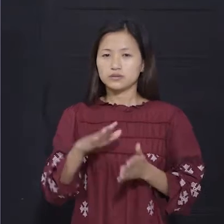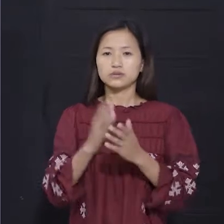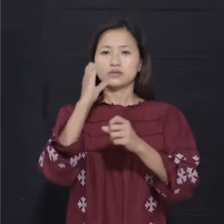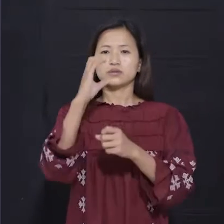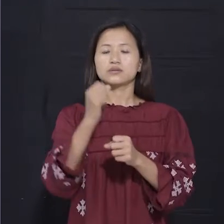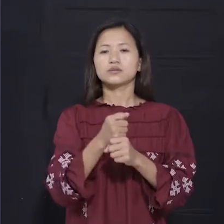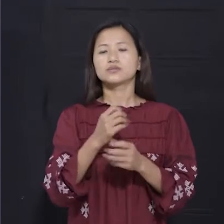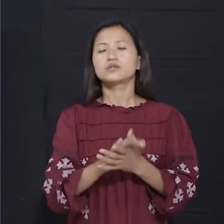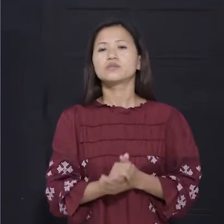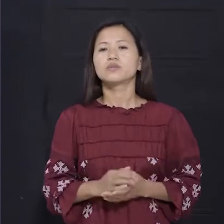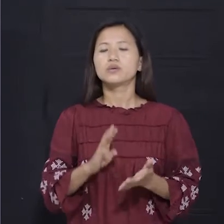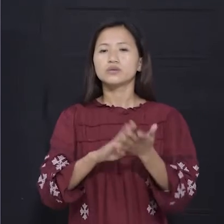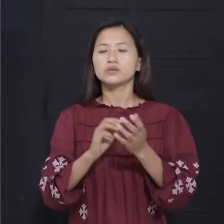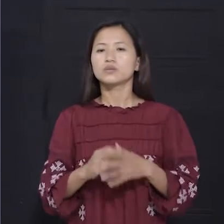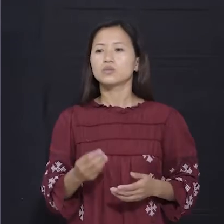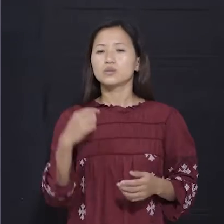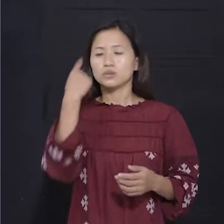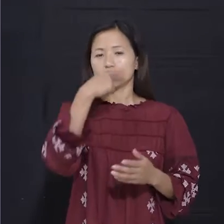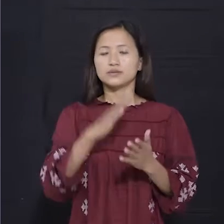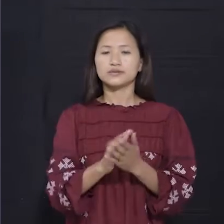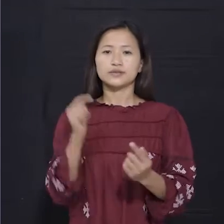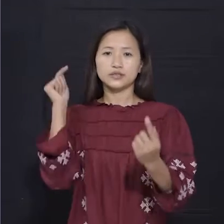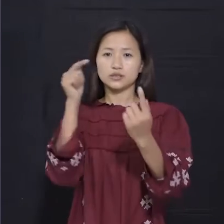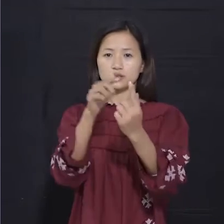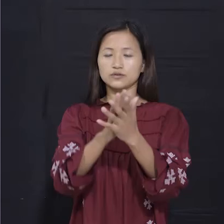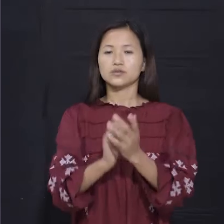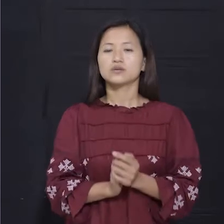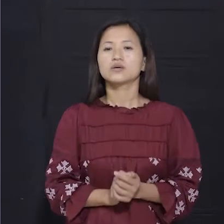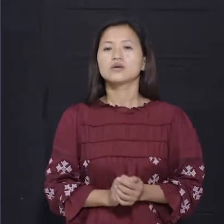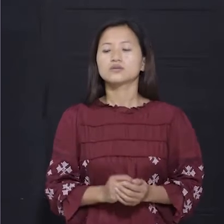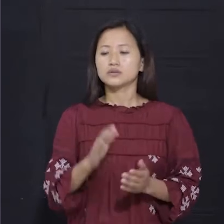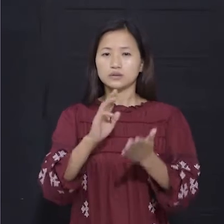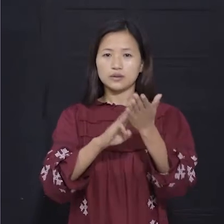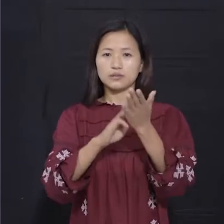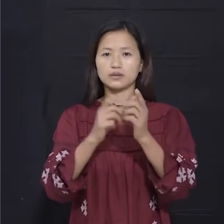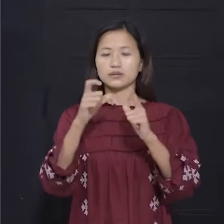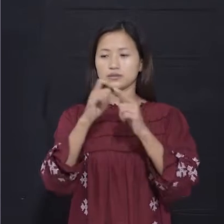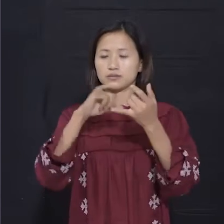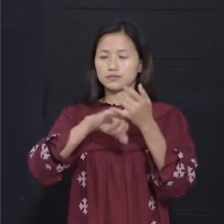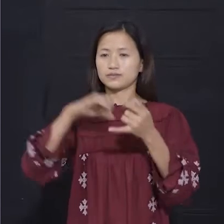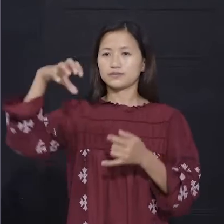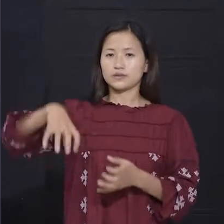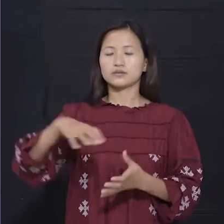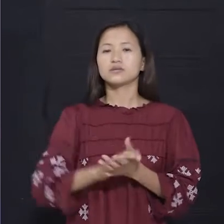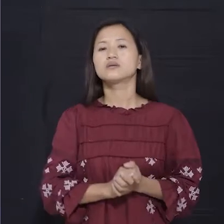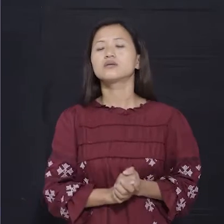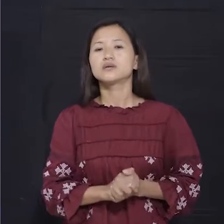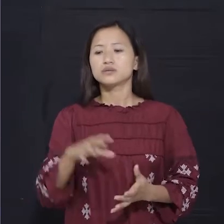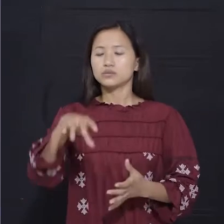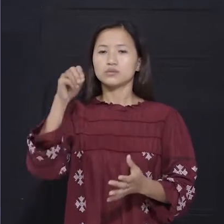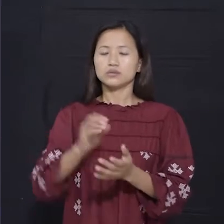Maurya, he was the one who achieved in annexing this Magadha state, alright? So once he